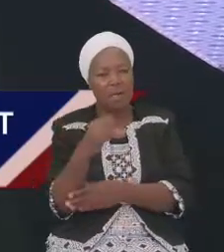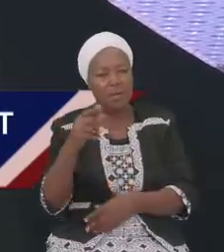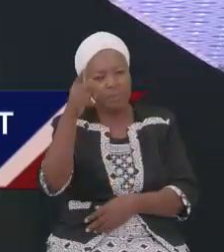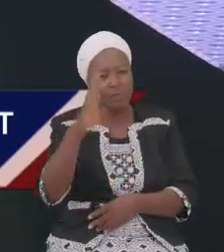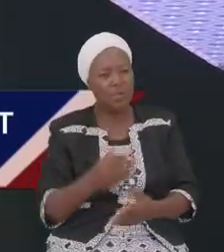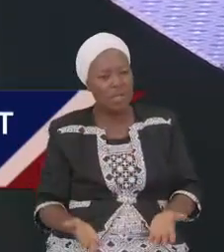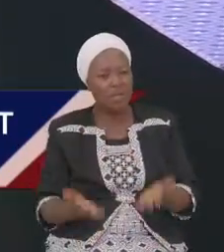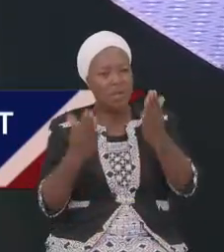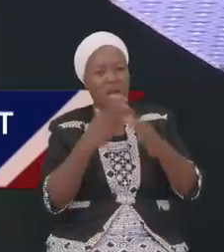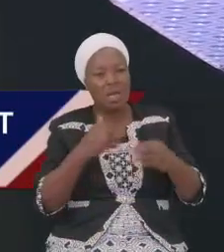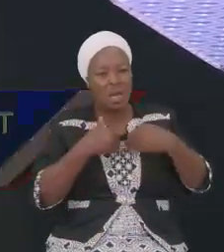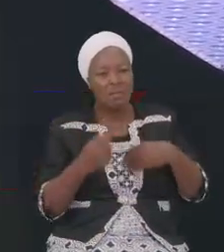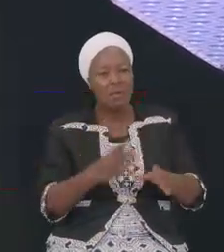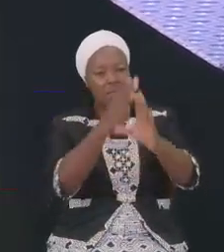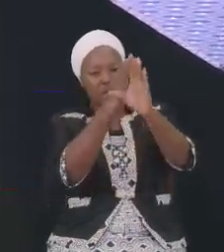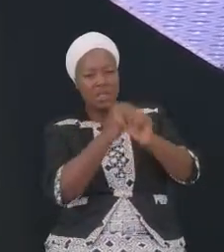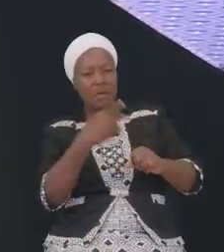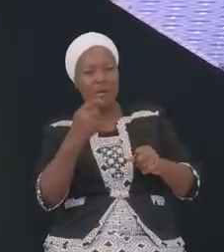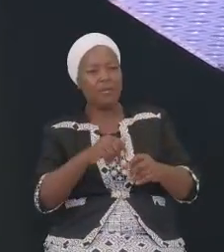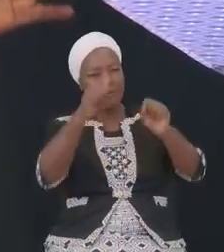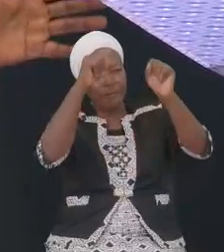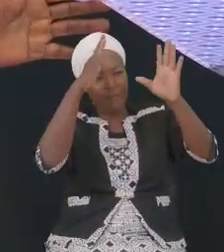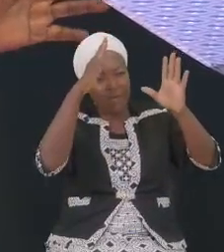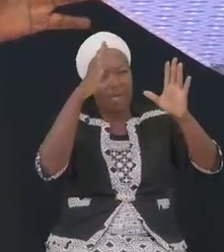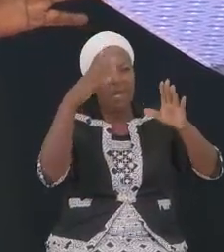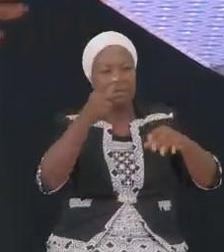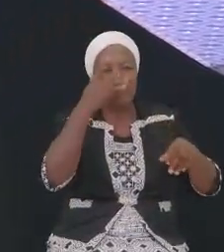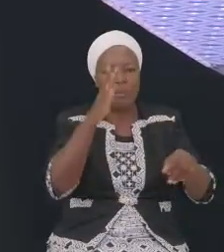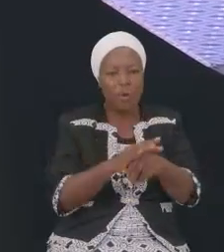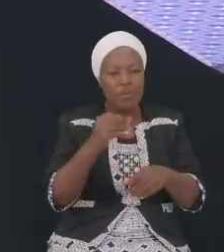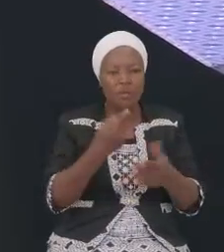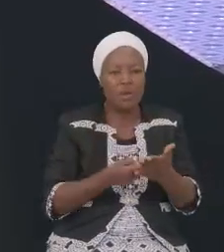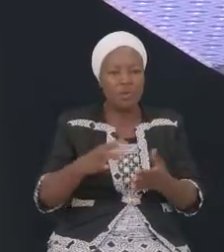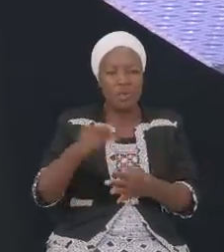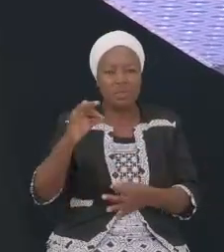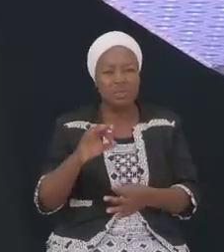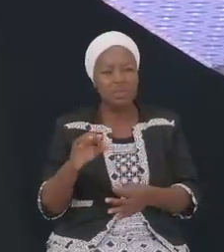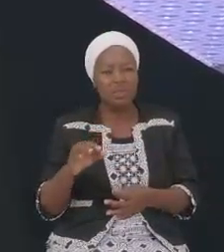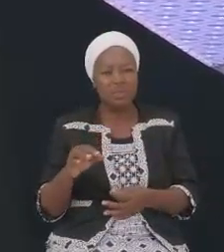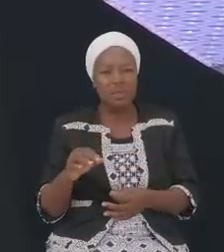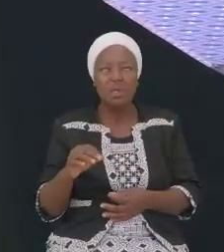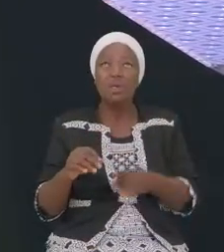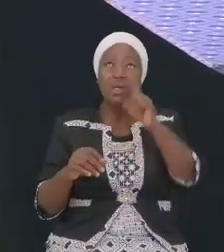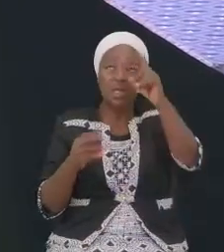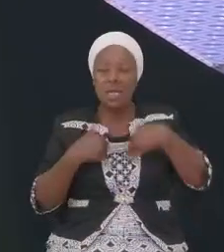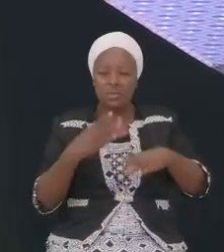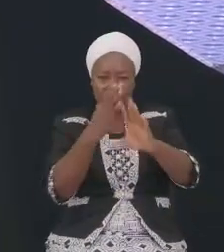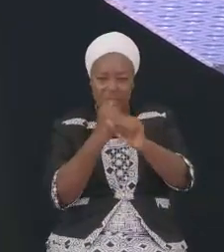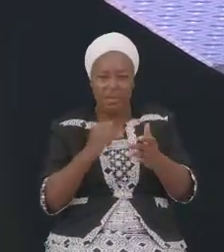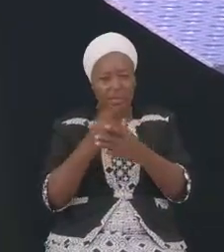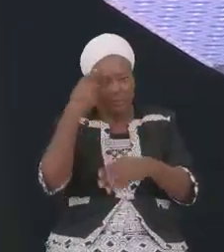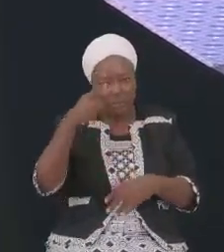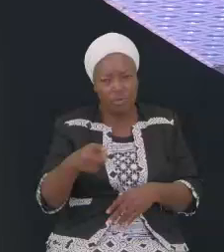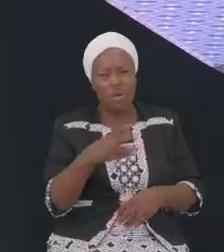having received of the Father the promise of the Holy Ghost. He has received it for you. He has received